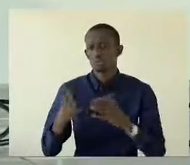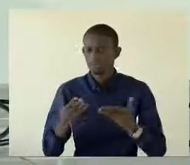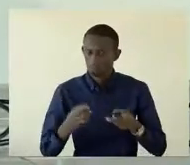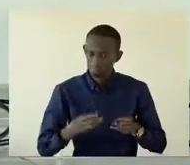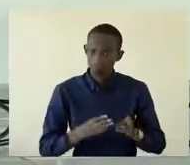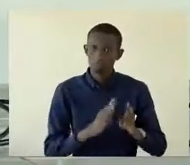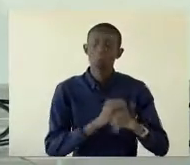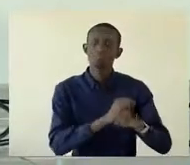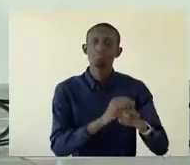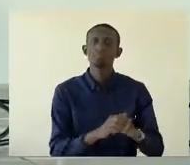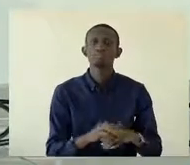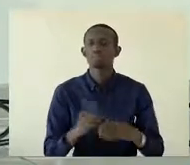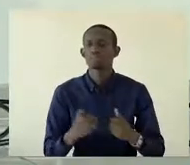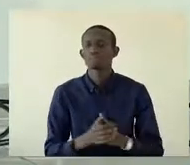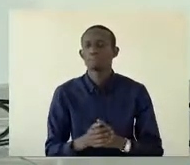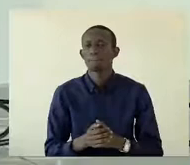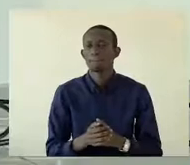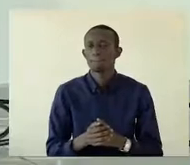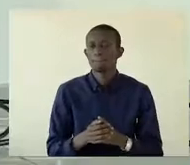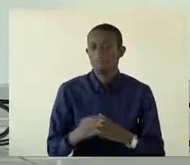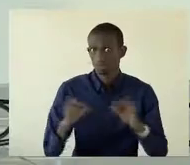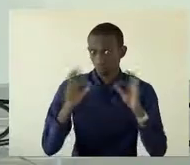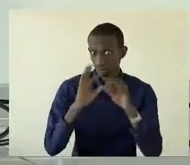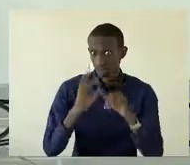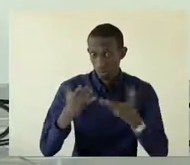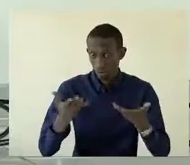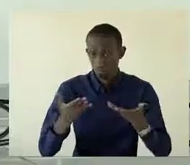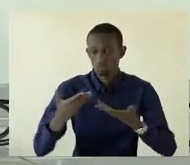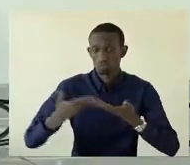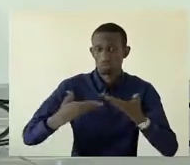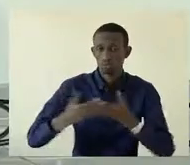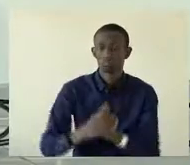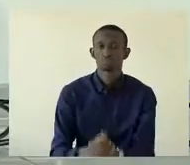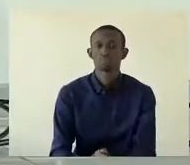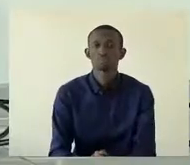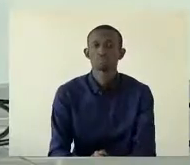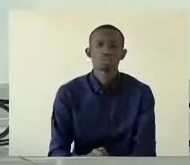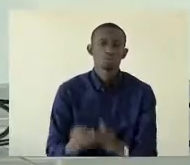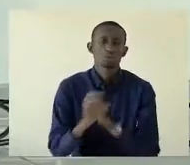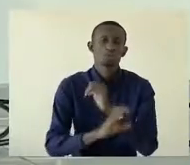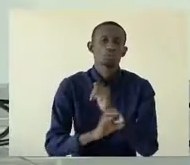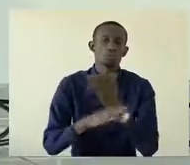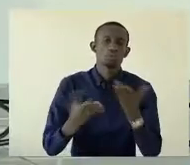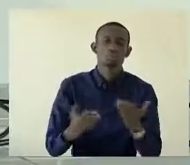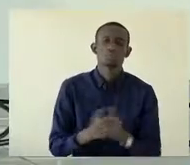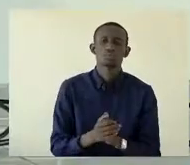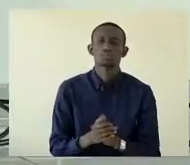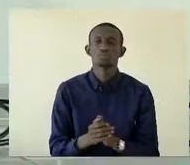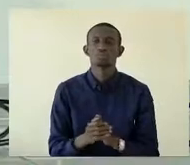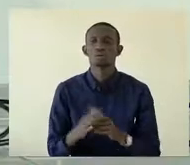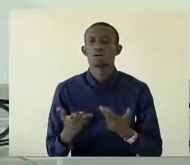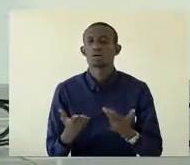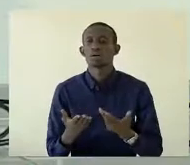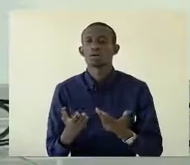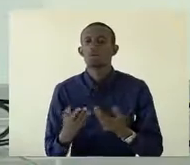to explain how important they are to us as a nation, to the economy on which we depend